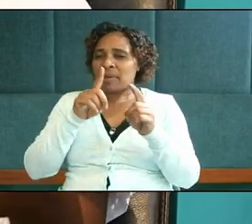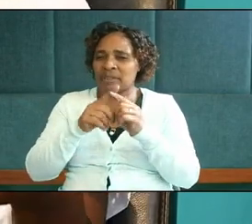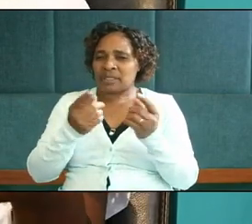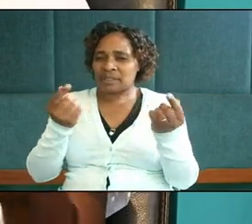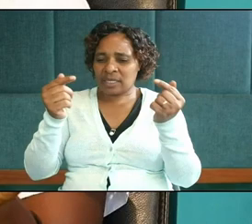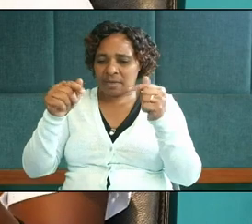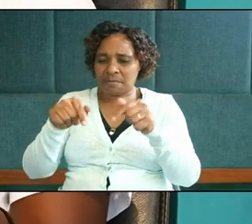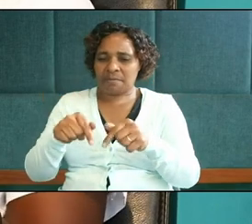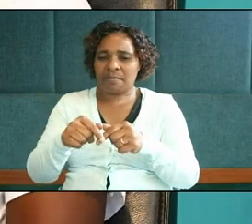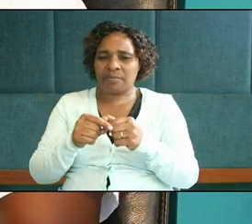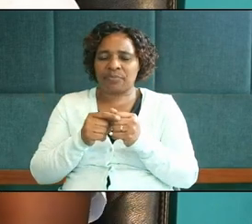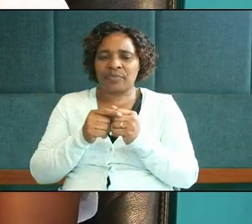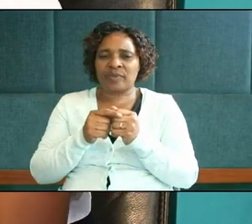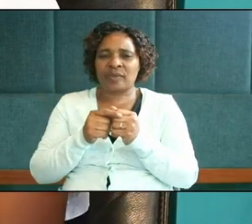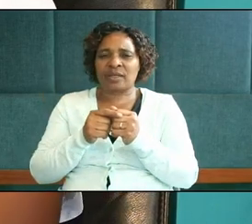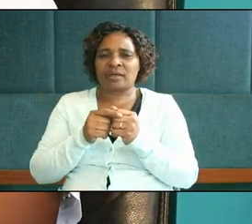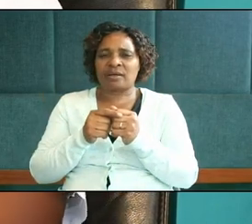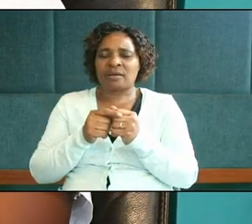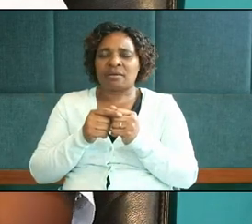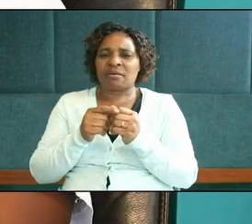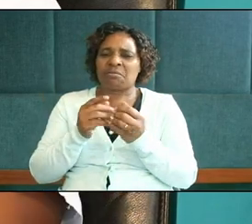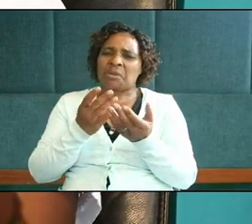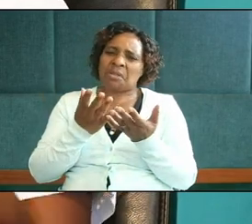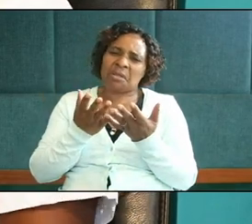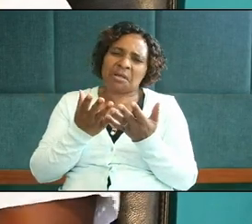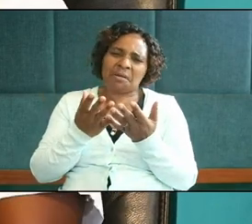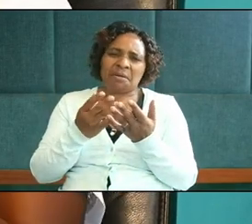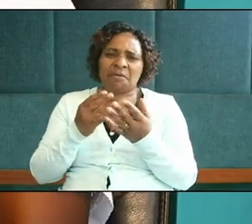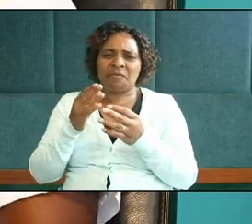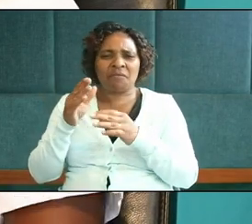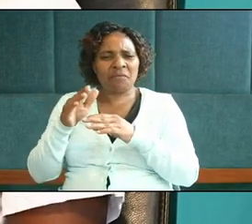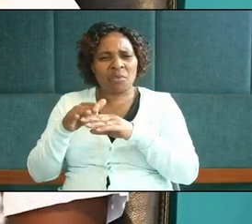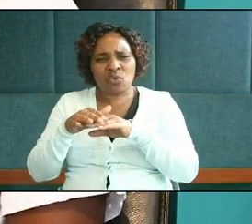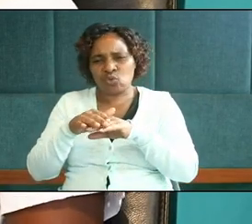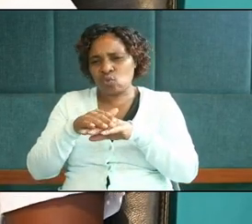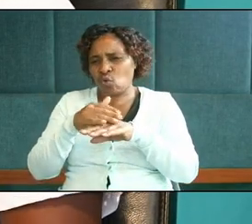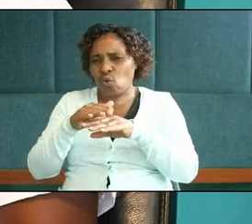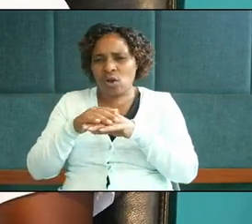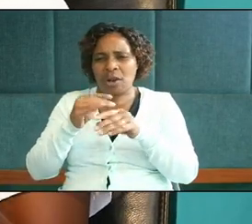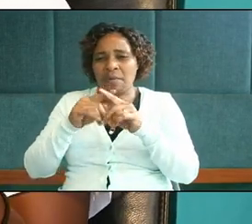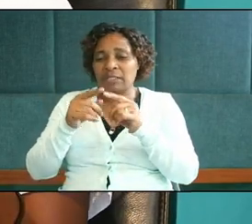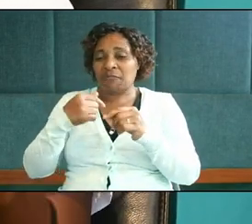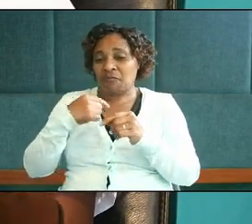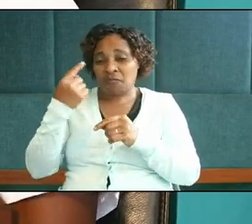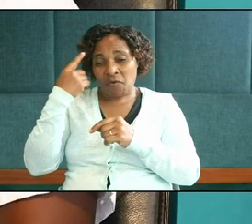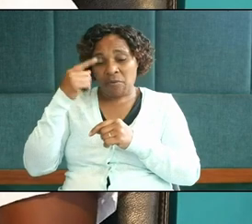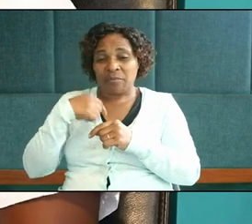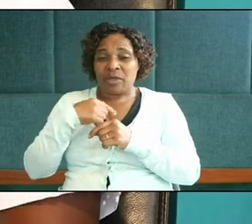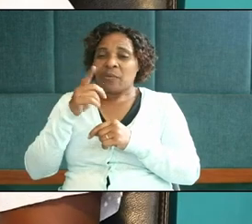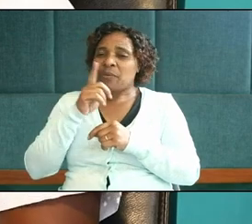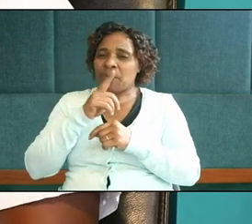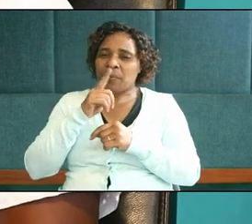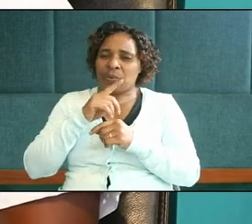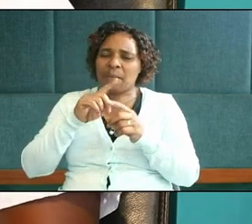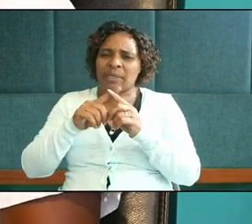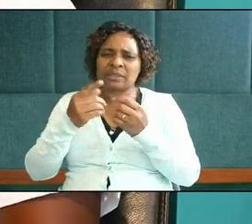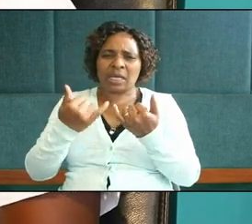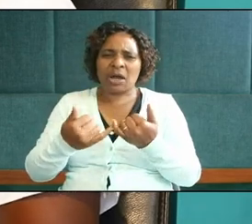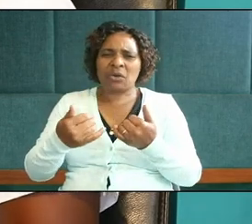along, and they were a bit lenient with them, but mm-hmm. for me it was very strict. Mm-hmm. And then to my